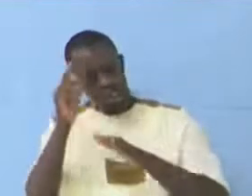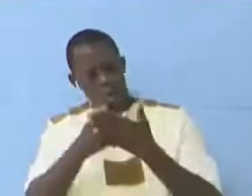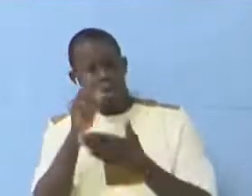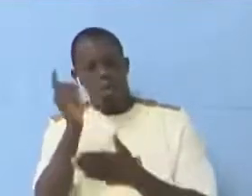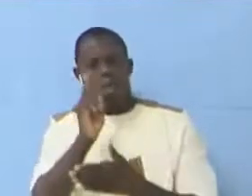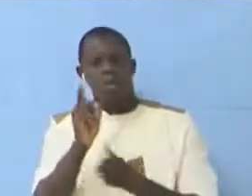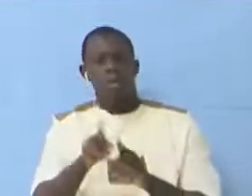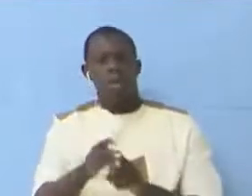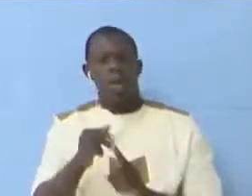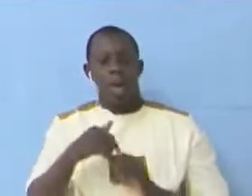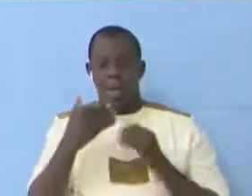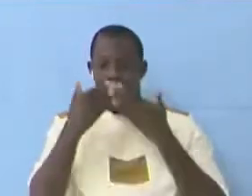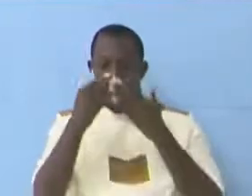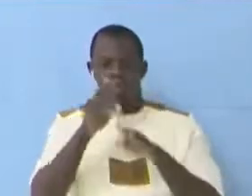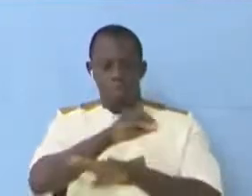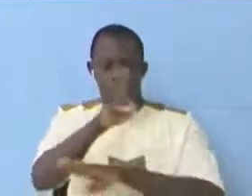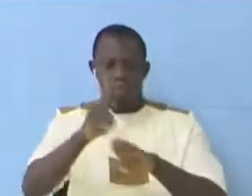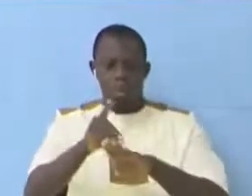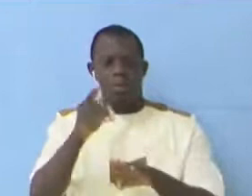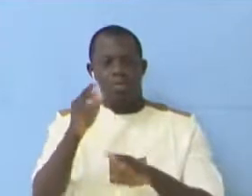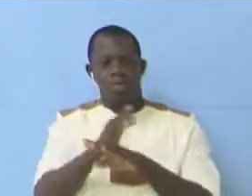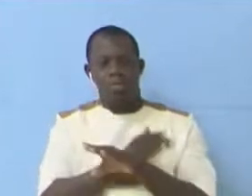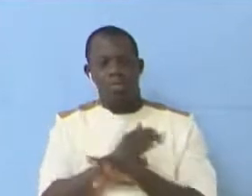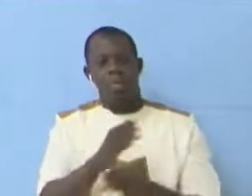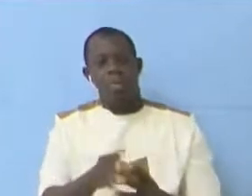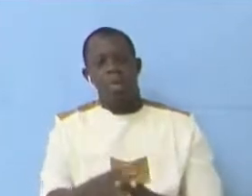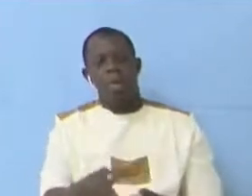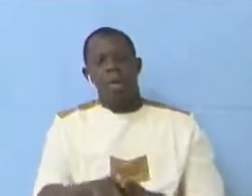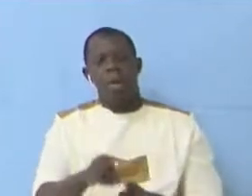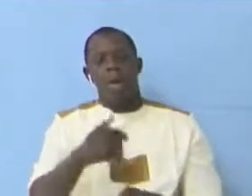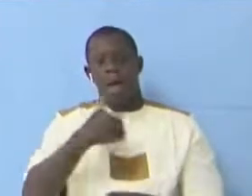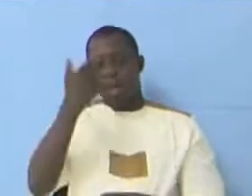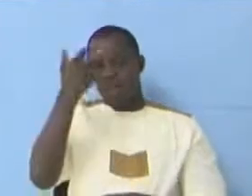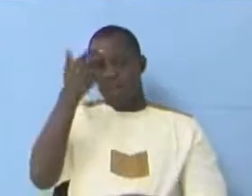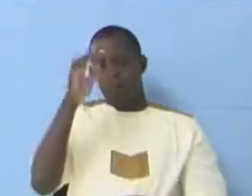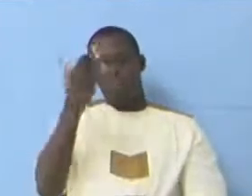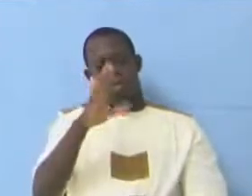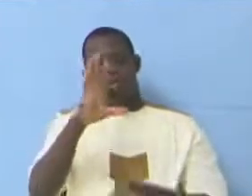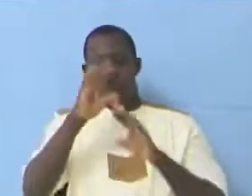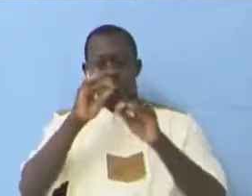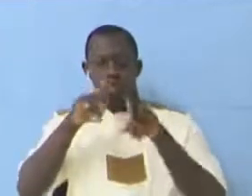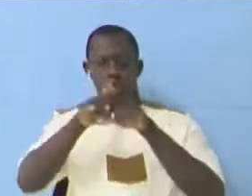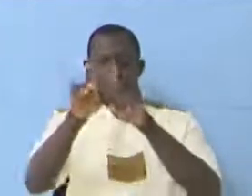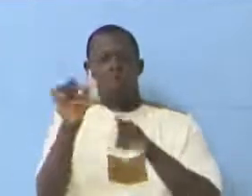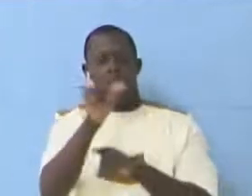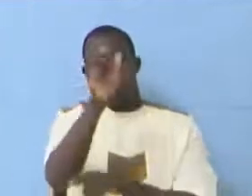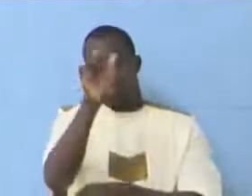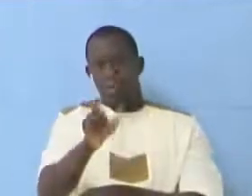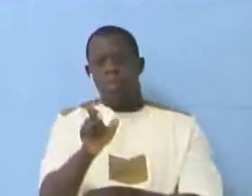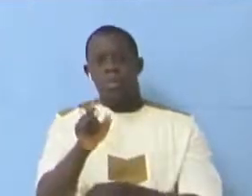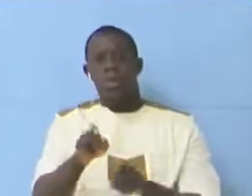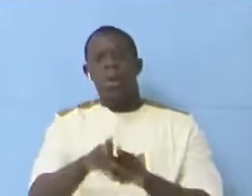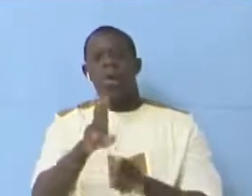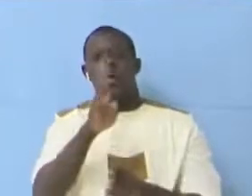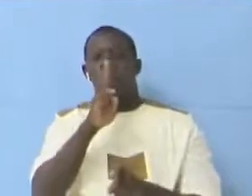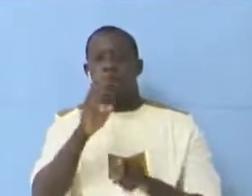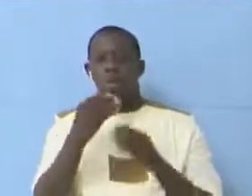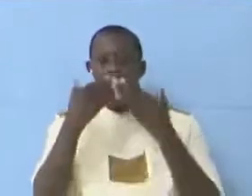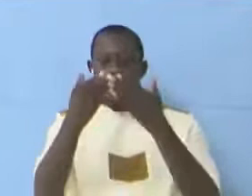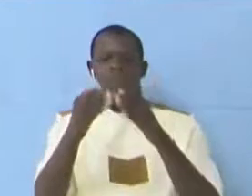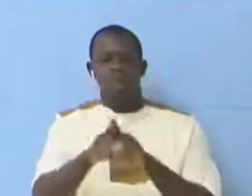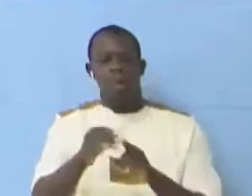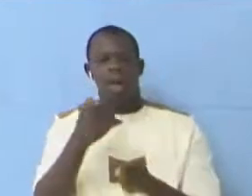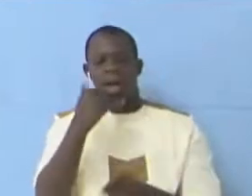I told him where I was. And I think he must have spoken to somebody who told him to ask me to wait for them.